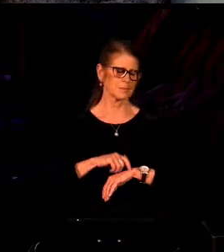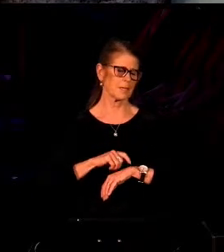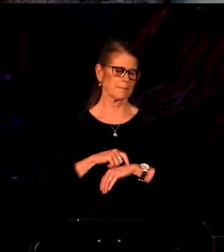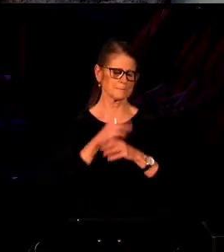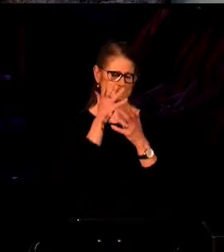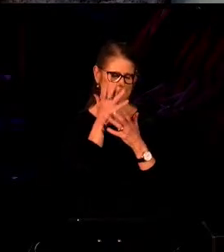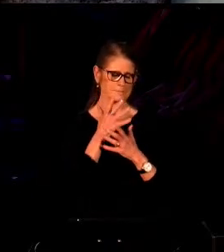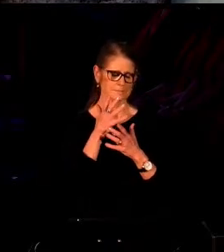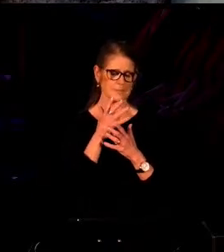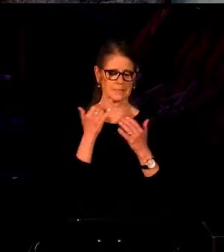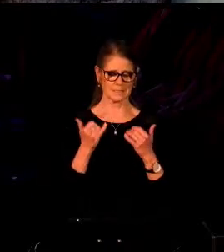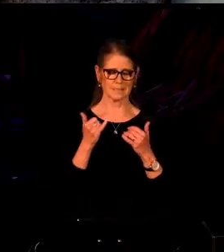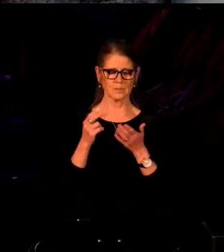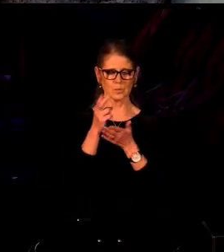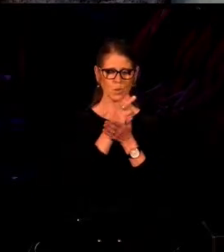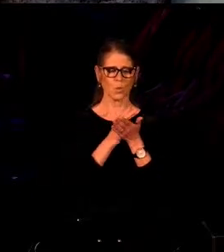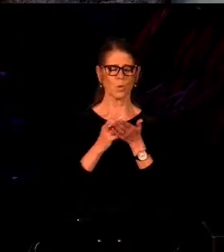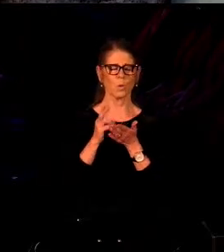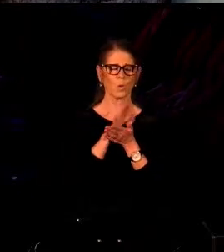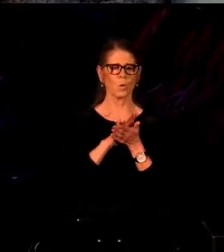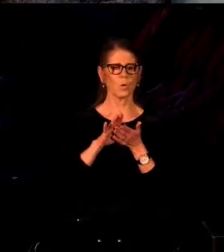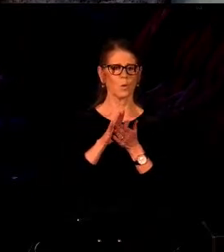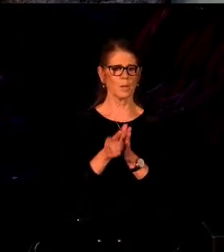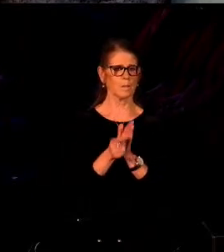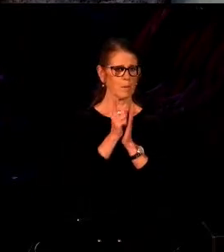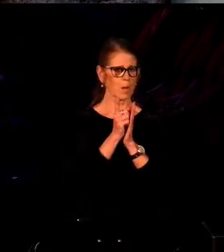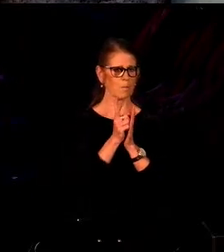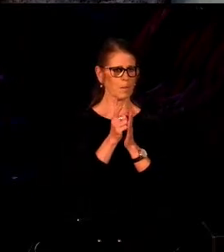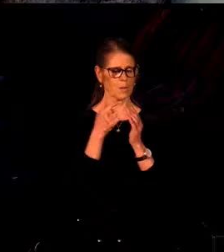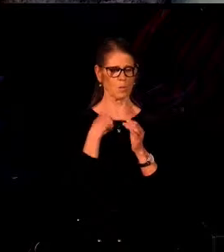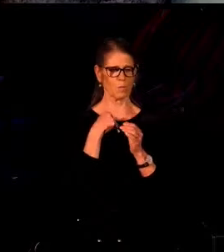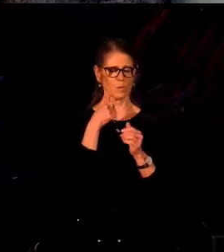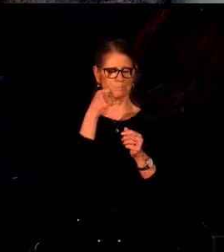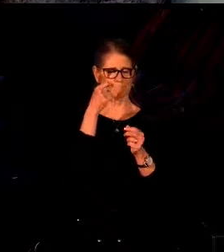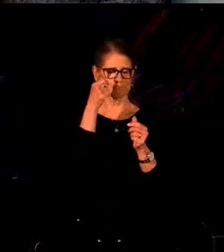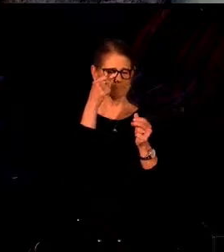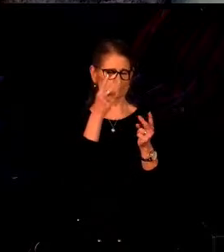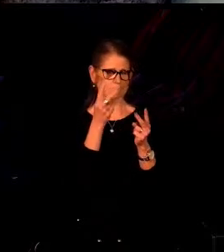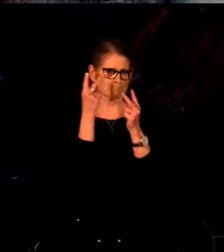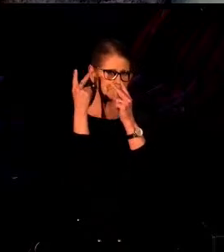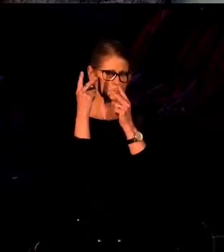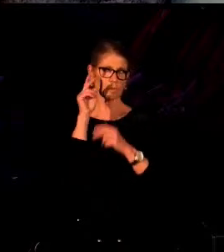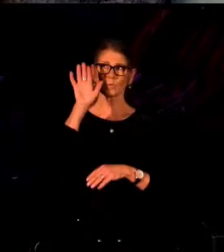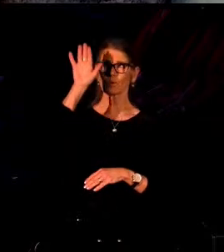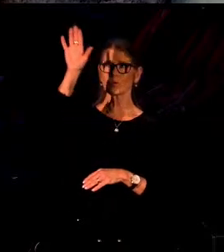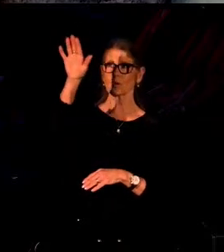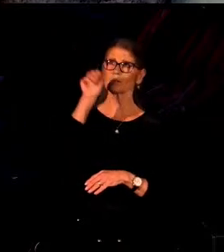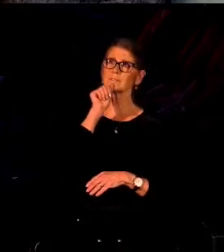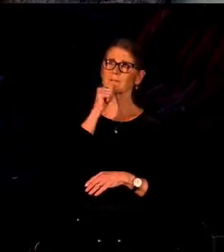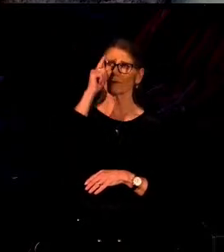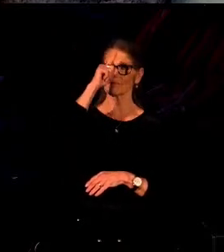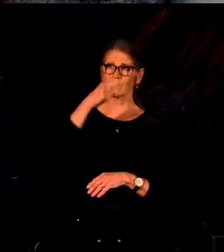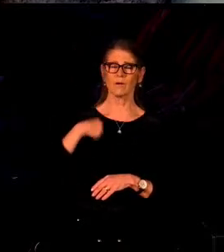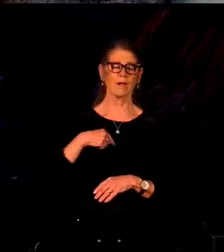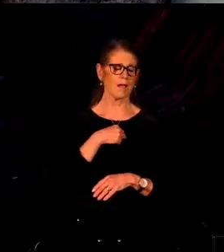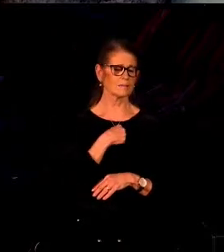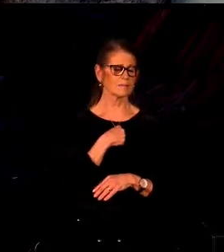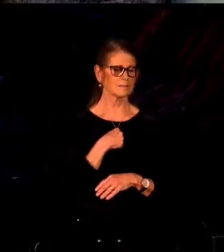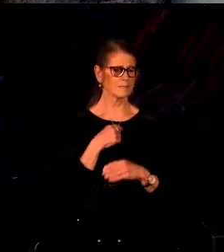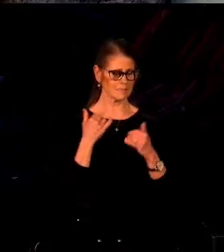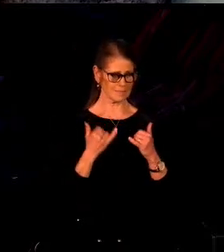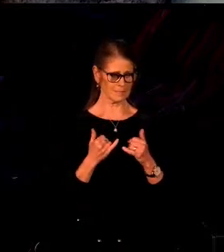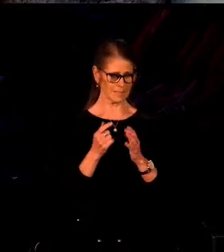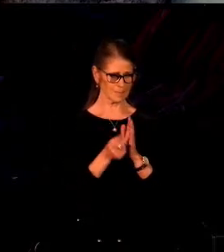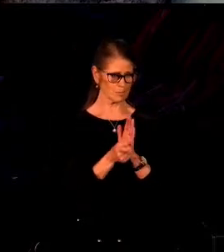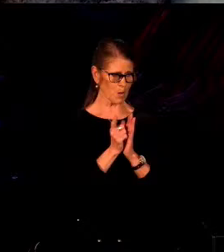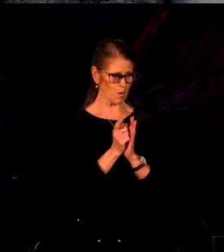These are holy moments as we come to recall once again your suffering for us. These are emotional moments as